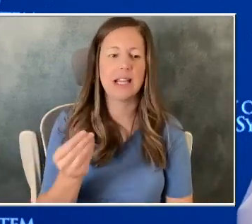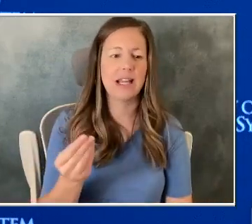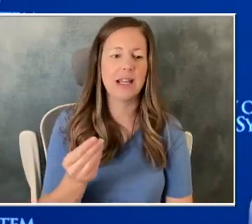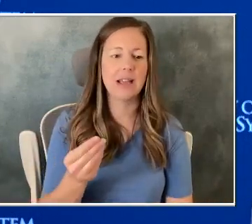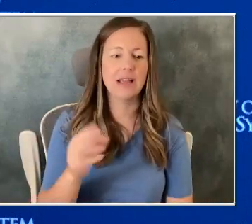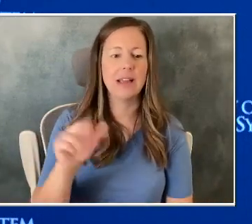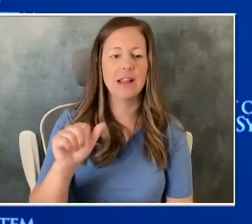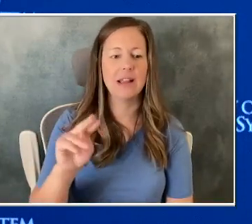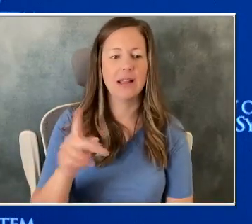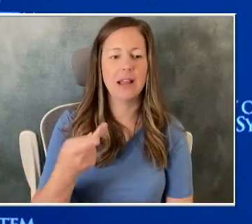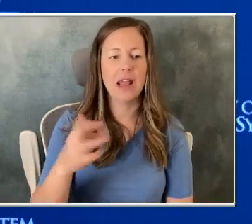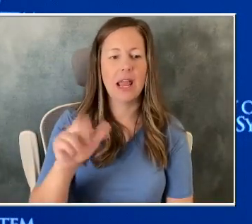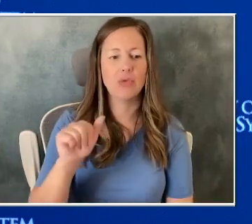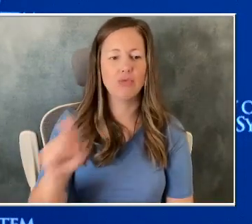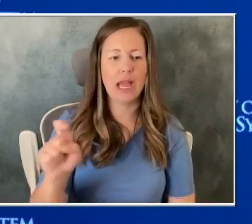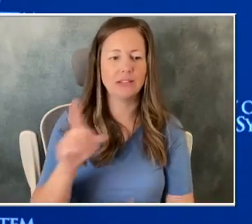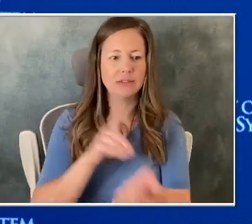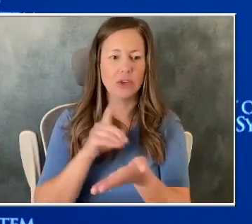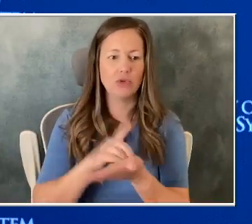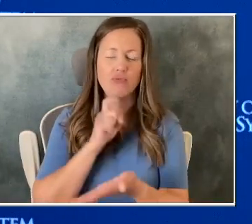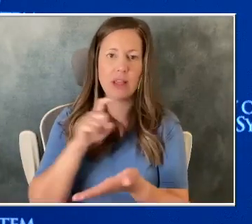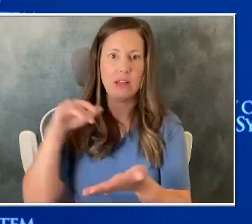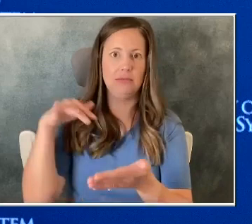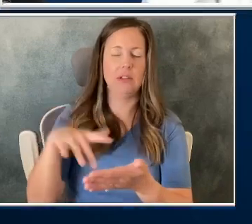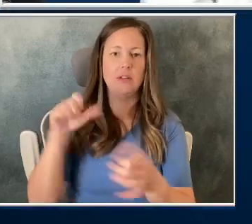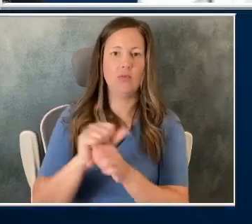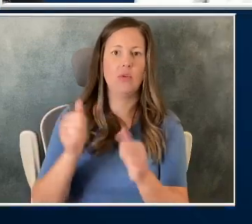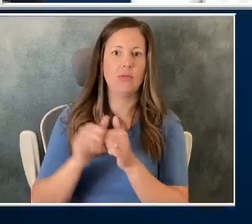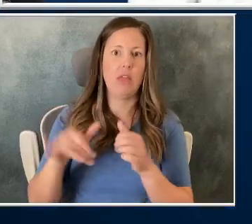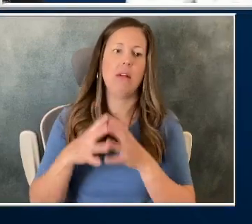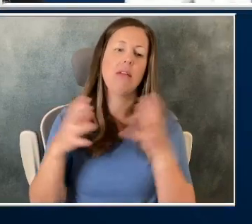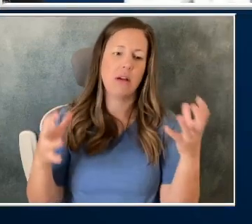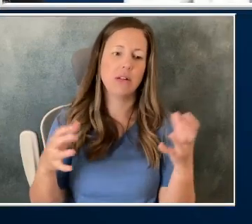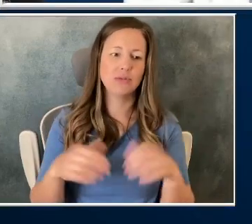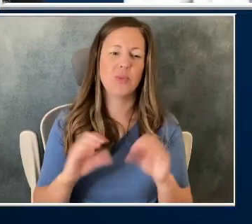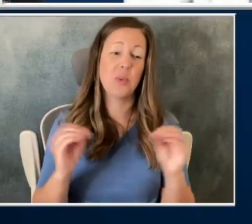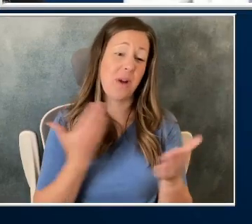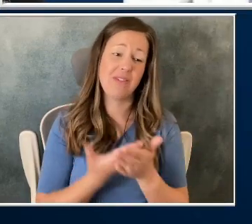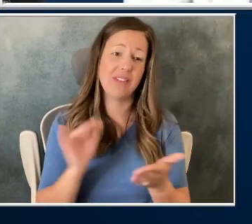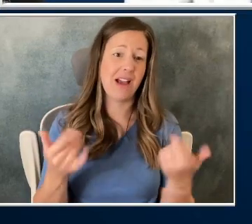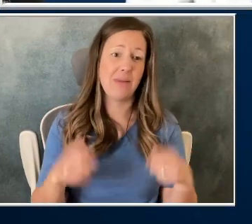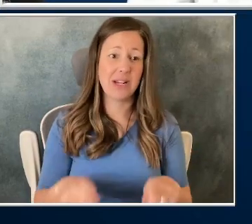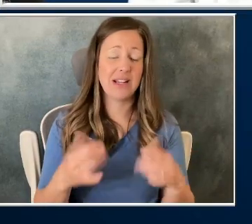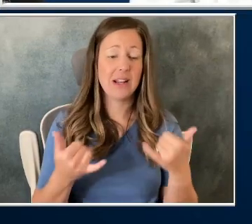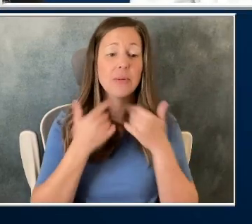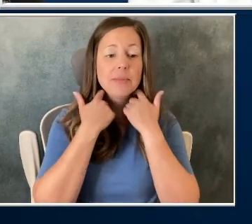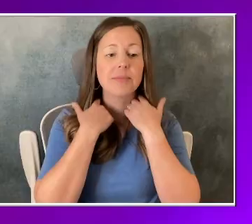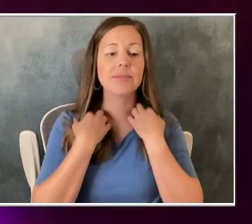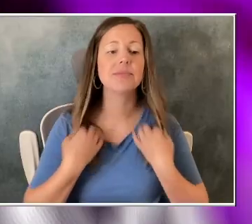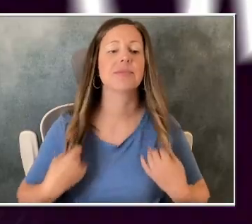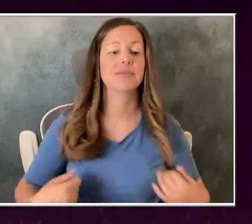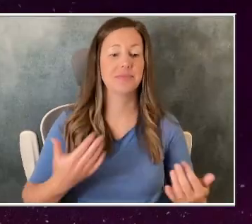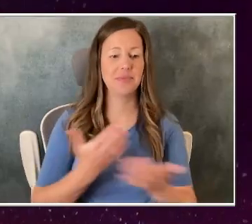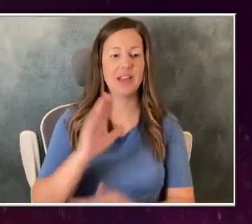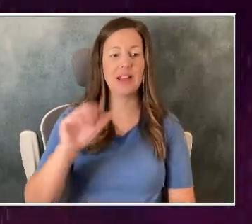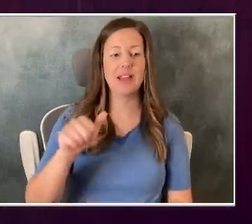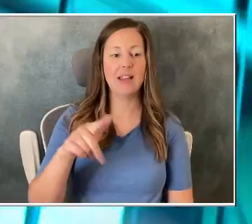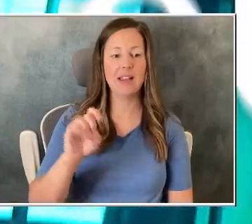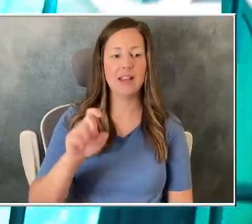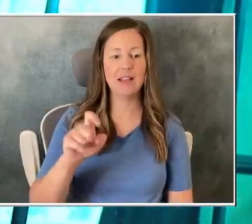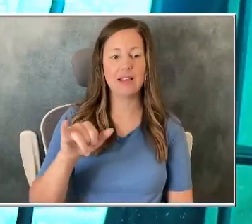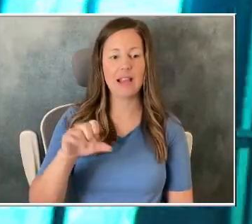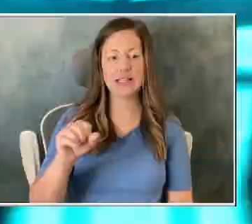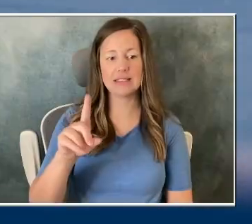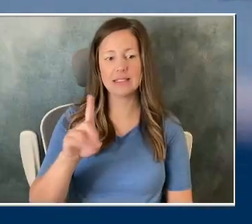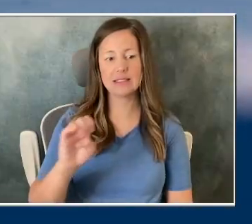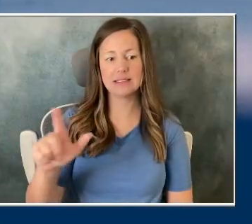anthrax. So we don't have any evidence of that at this point. All right, Alexis Del Cid, are questions out there popping off our